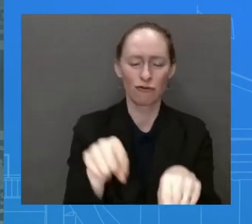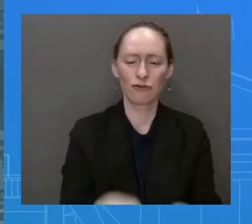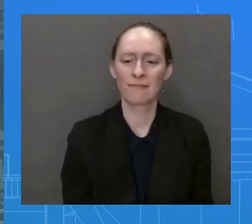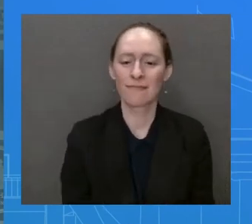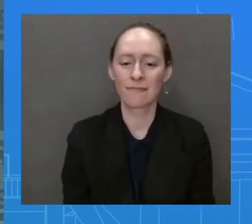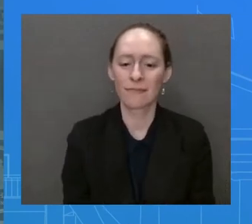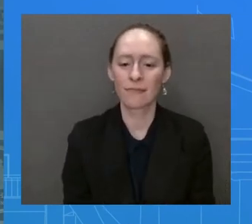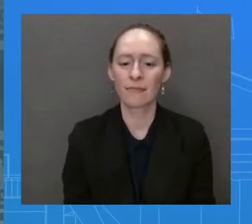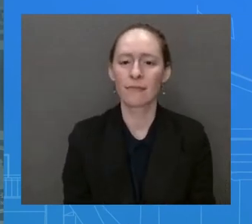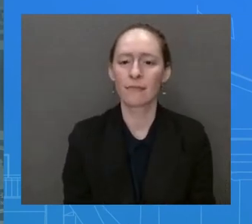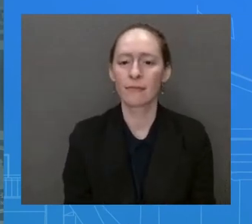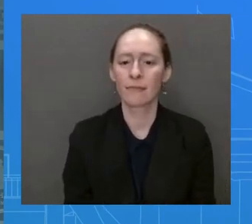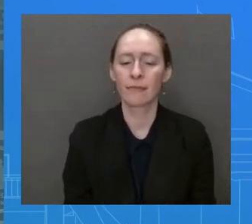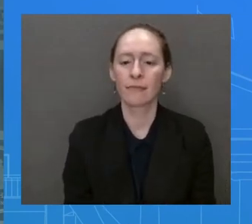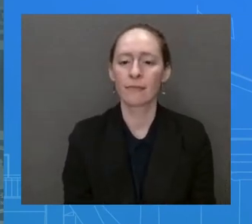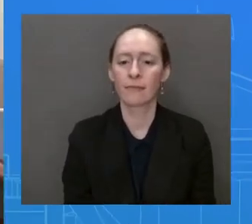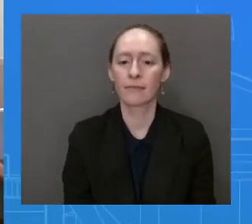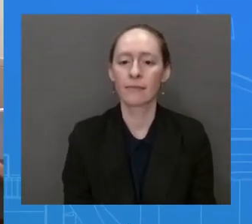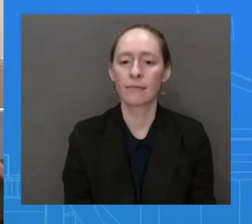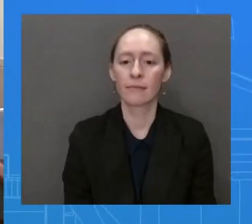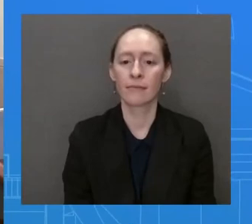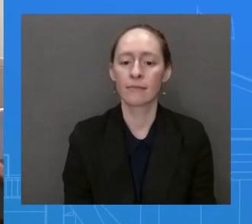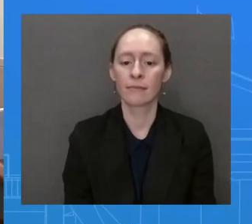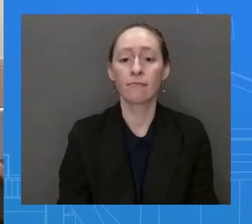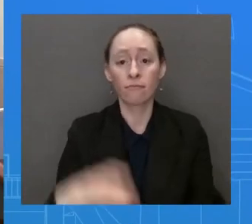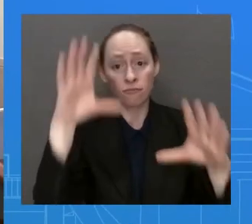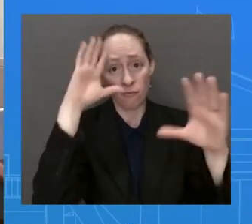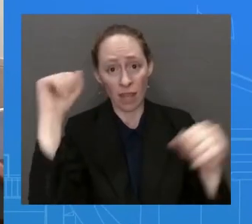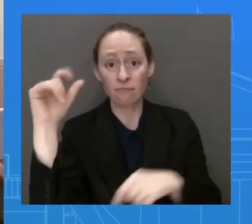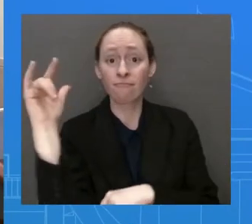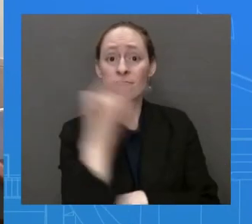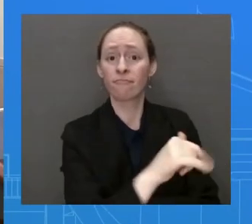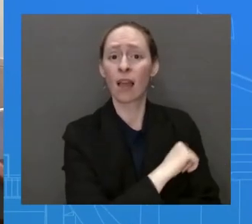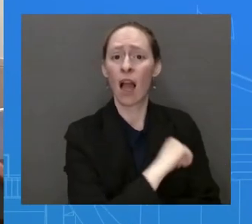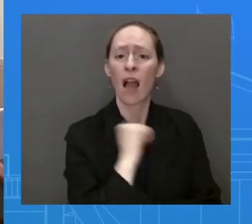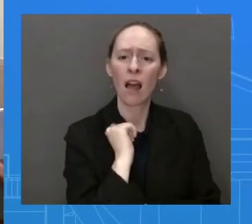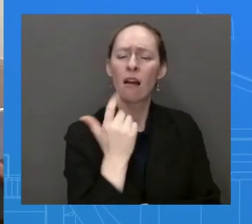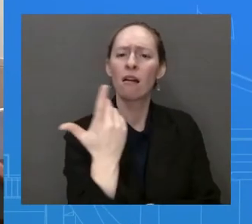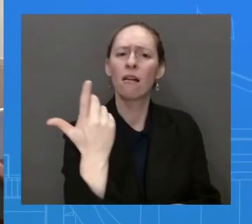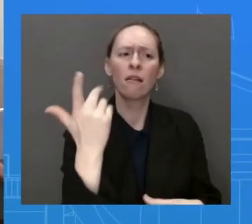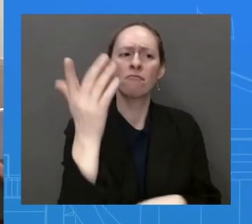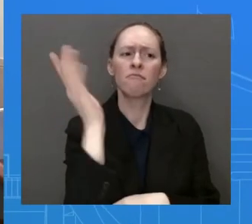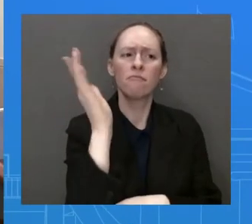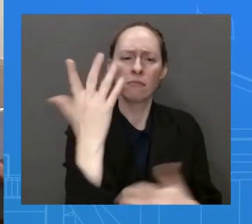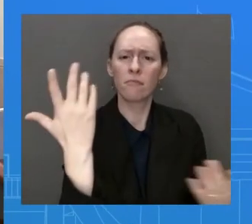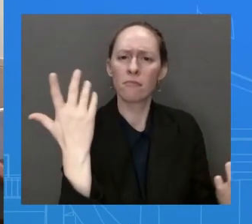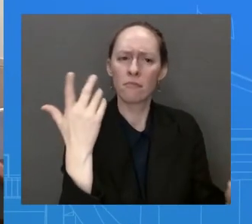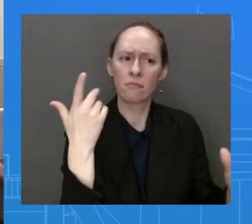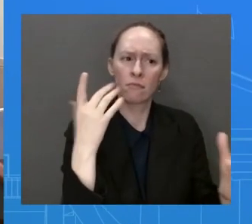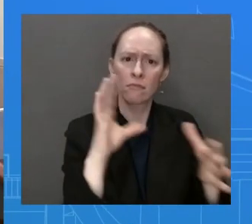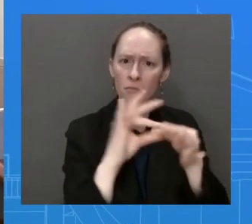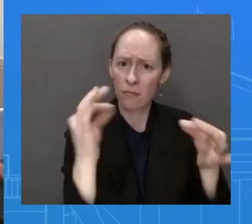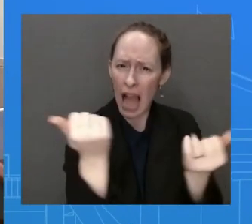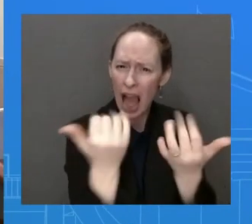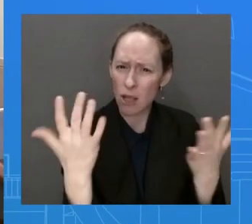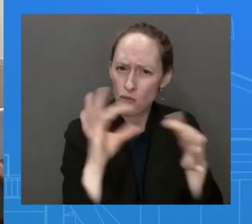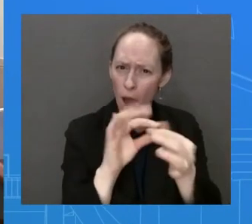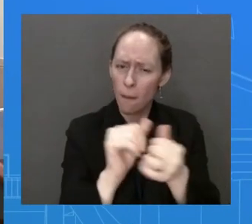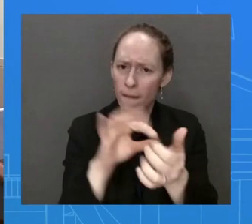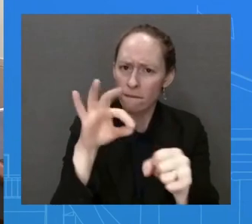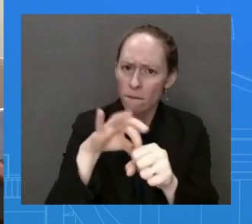be on voting rights in particular? And given that the situation in the Senate remains virtually unchanged when he spoke about this issue in Atlanta